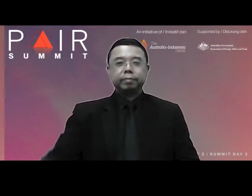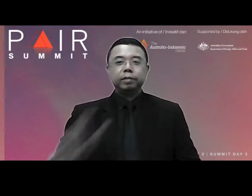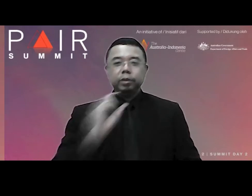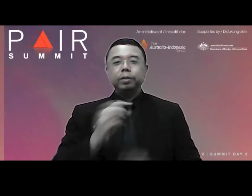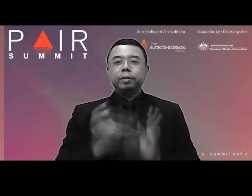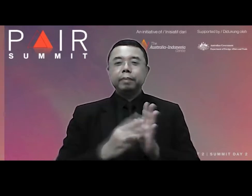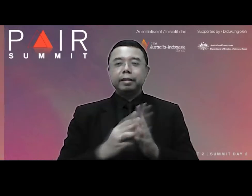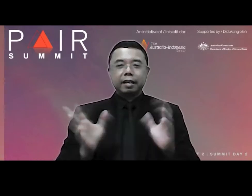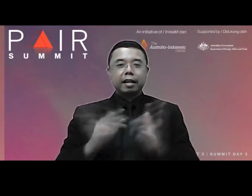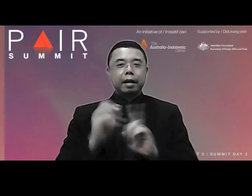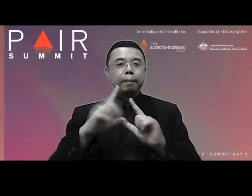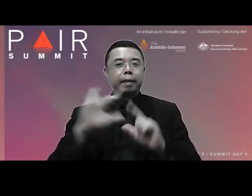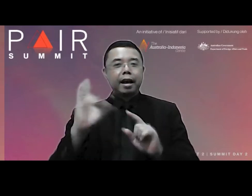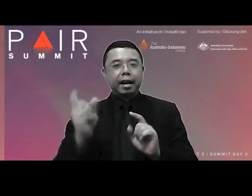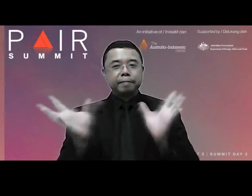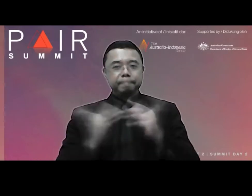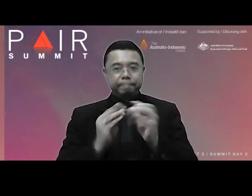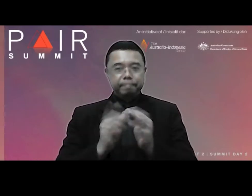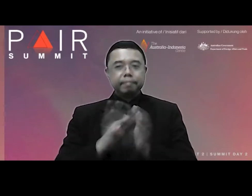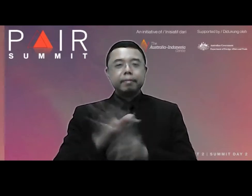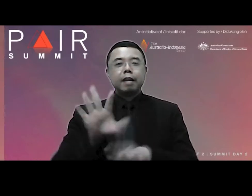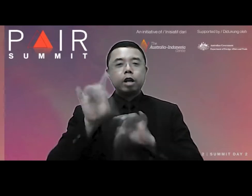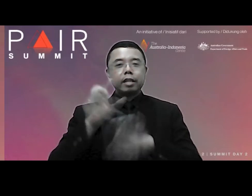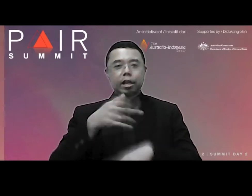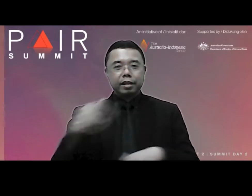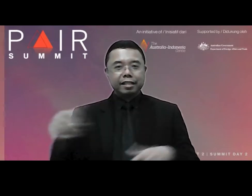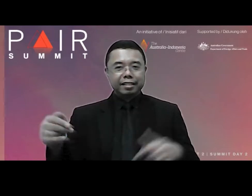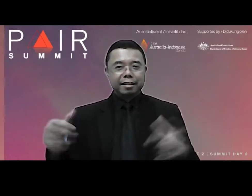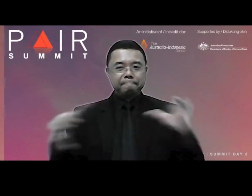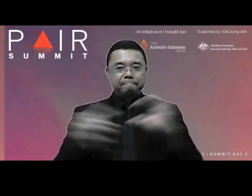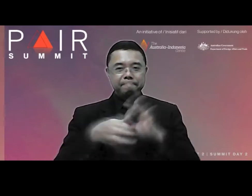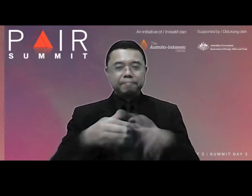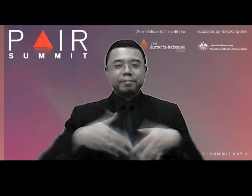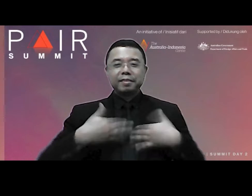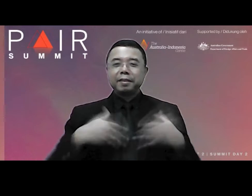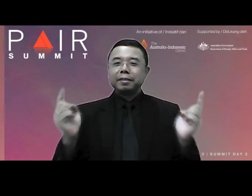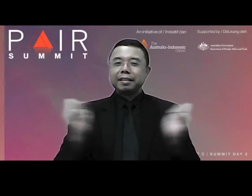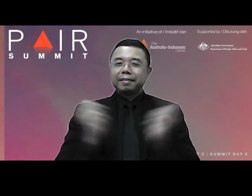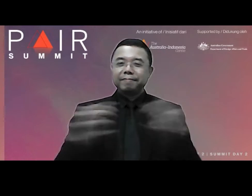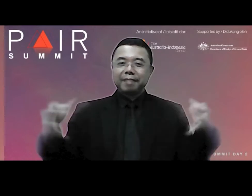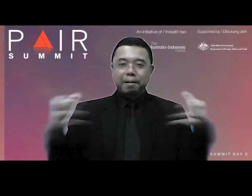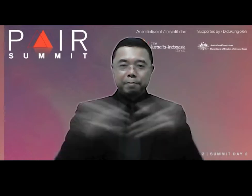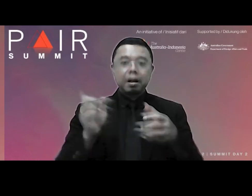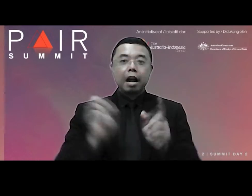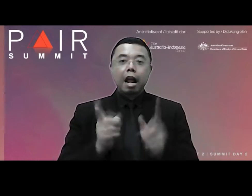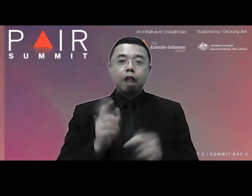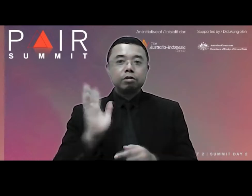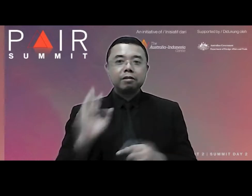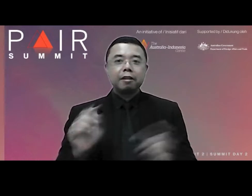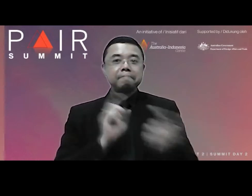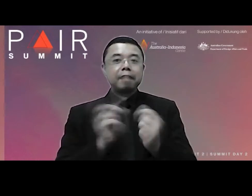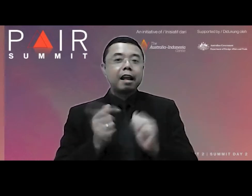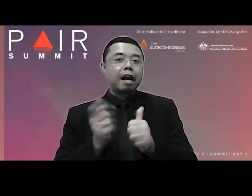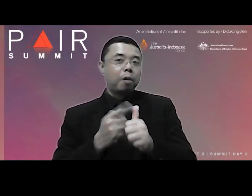Australia-Indonesia Centre. It's great to have your company. If you joined us earlier, you would have heard we had a great conversation around data in